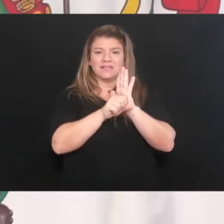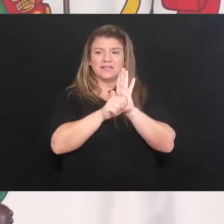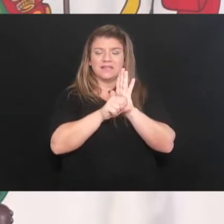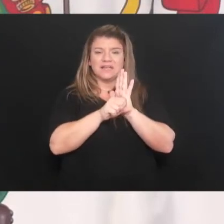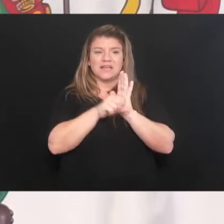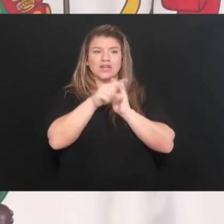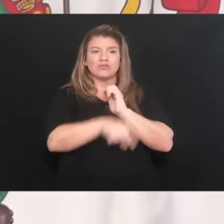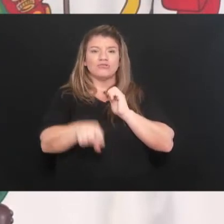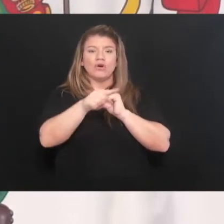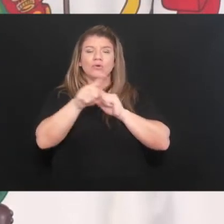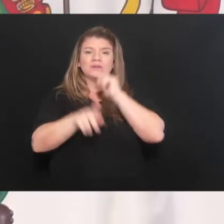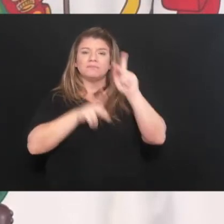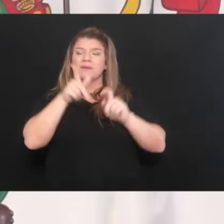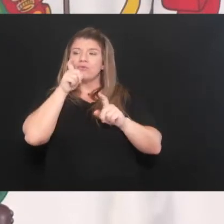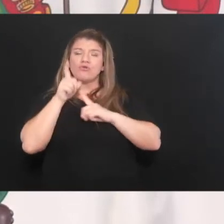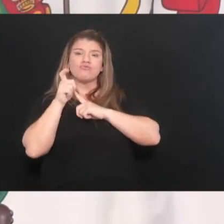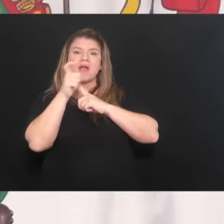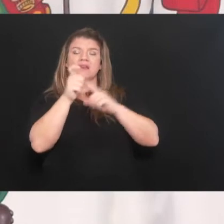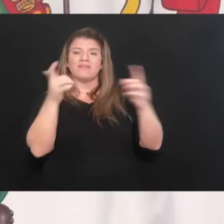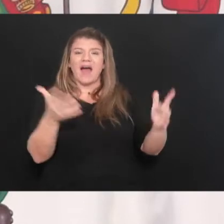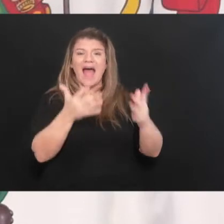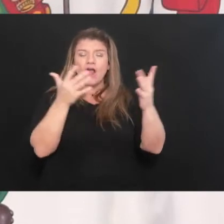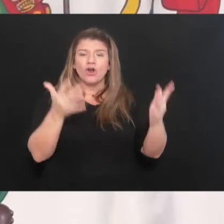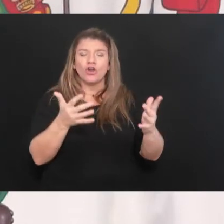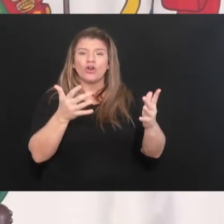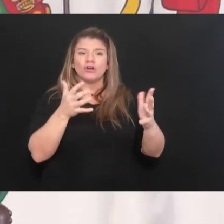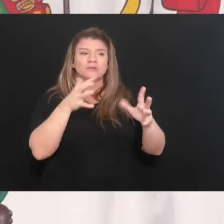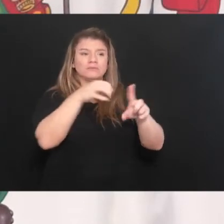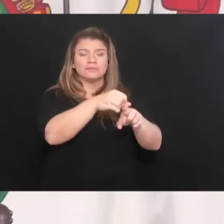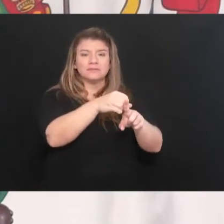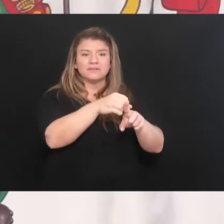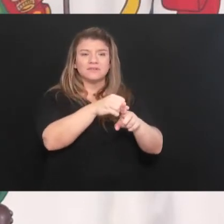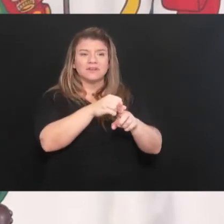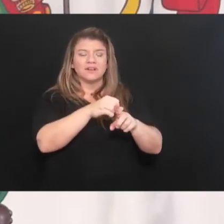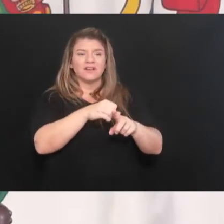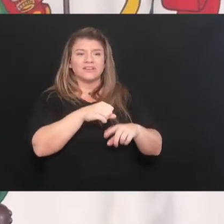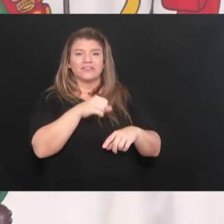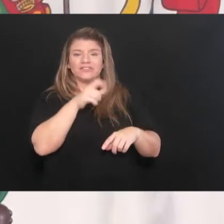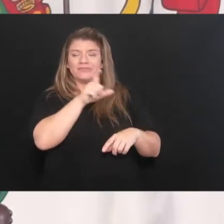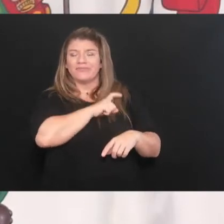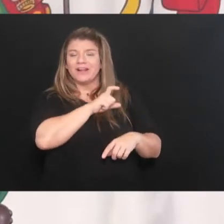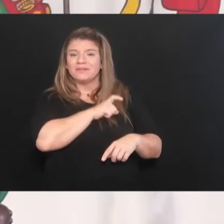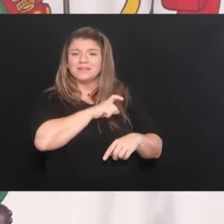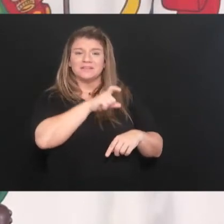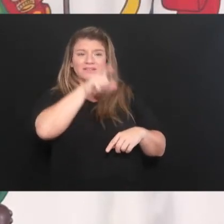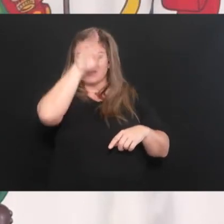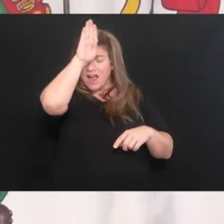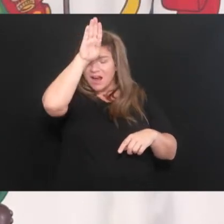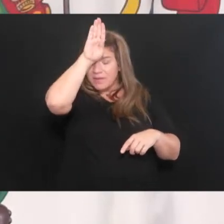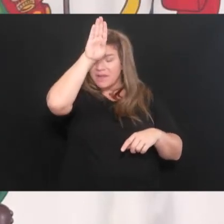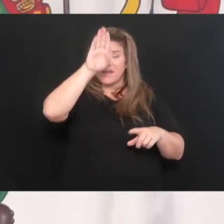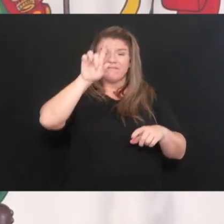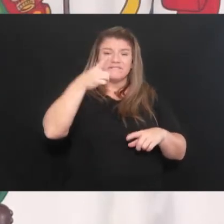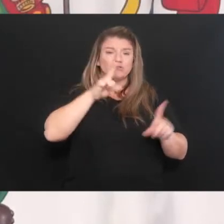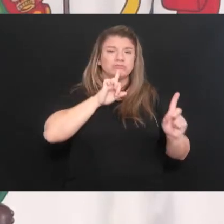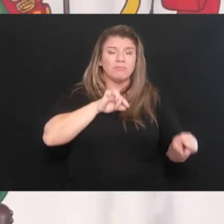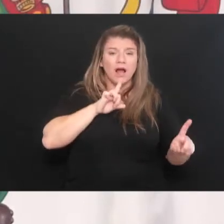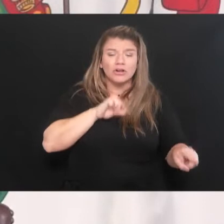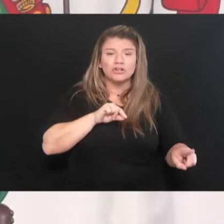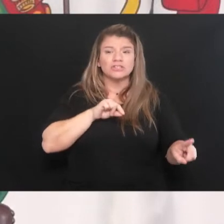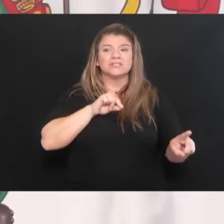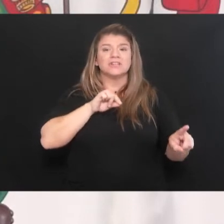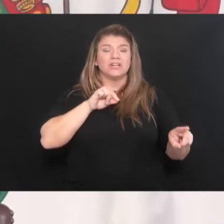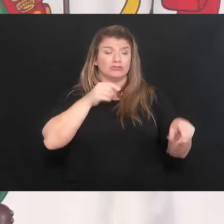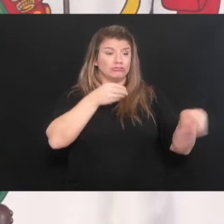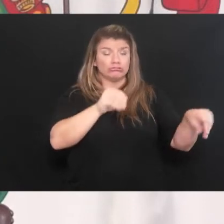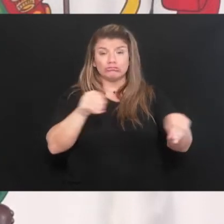those folks that ran to the fire, all those from the firemen to the policemen to the first responders to the